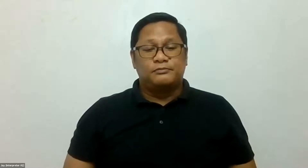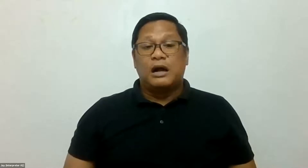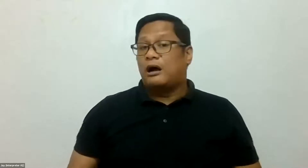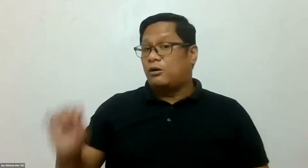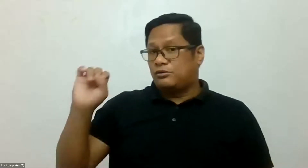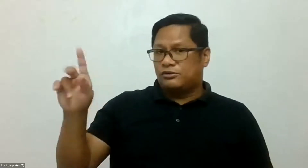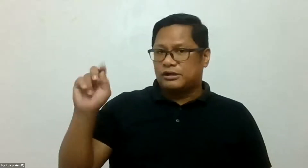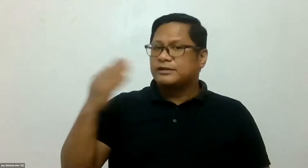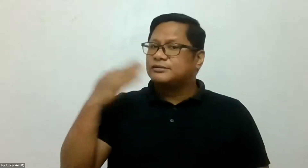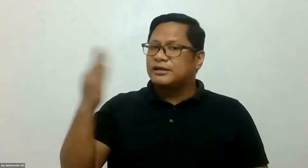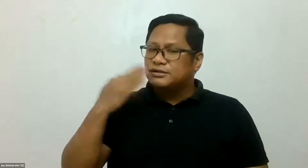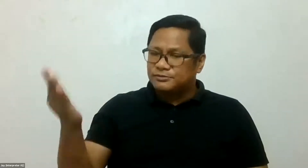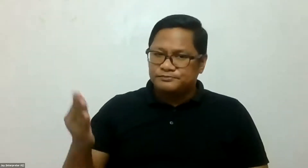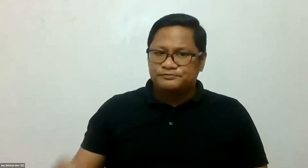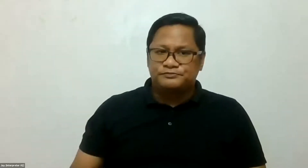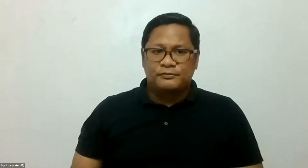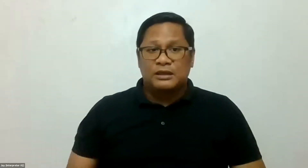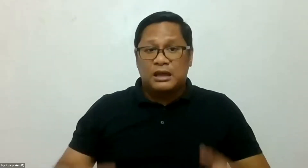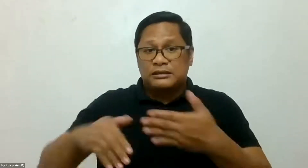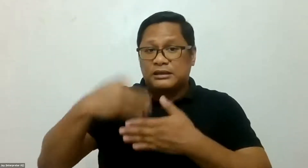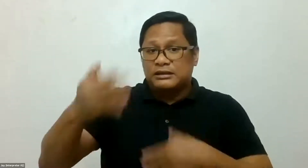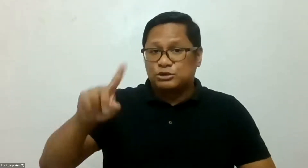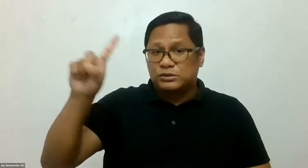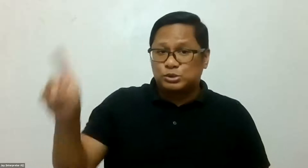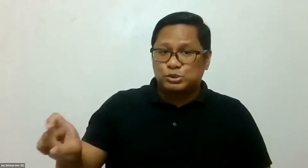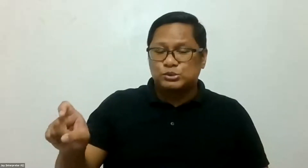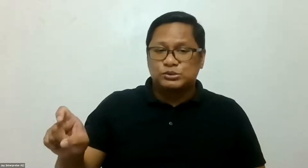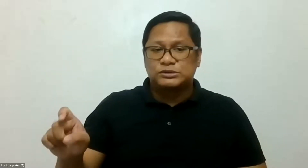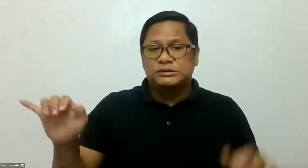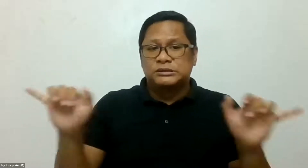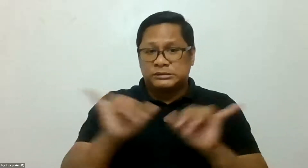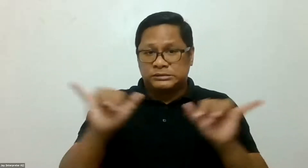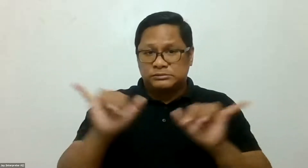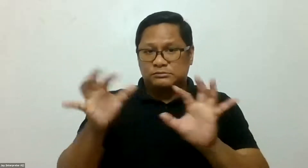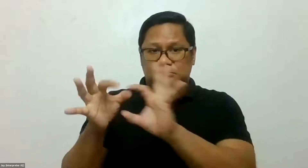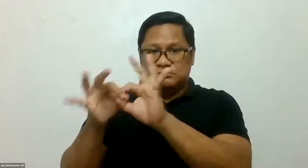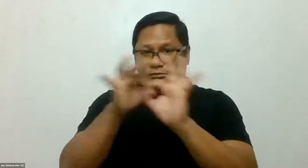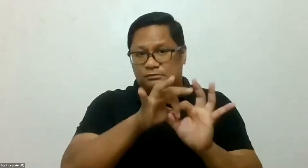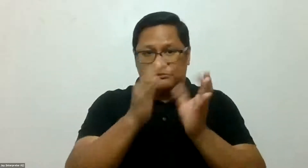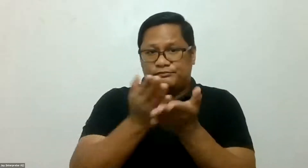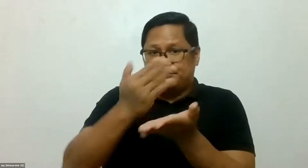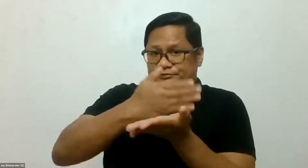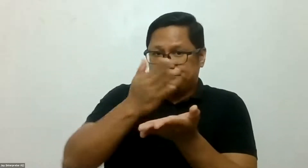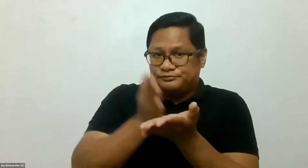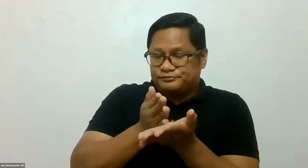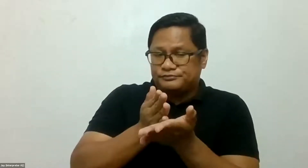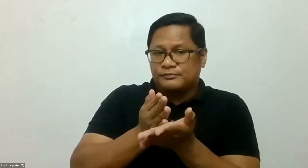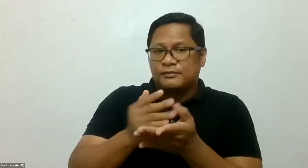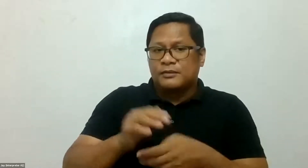Okay, thank you for that. My next question is also related to the budget because we have read